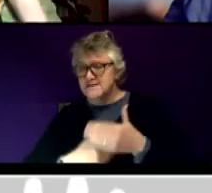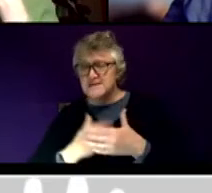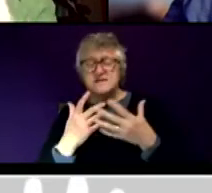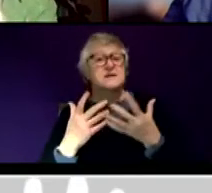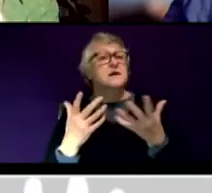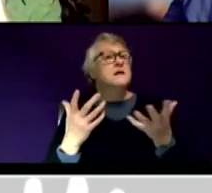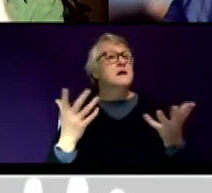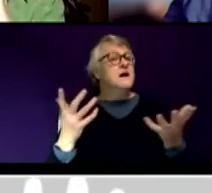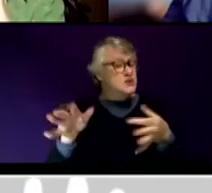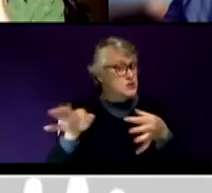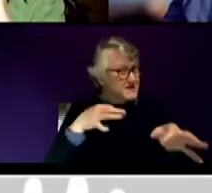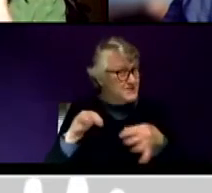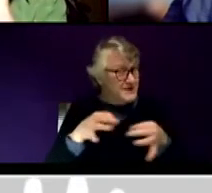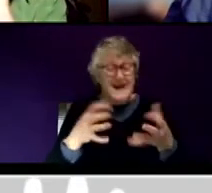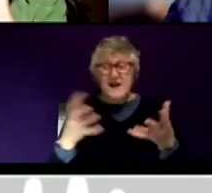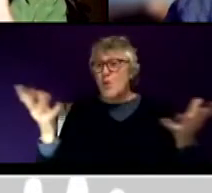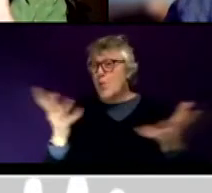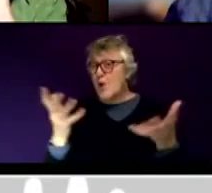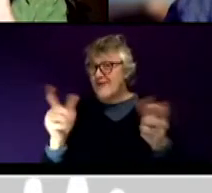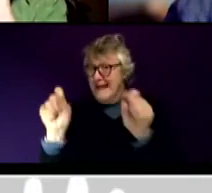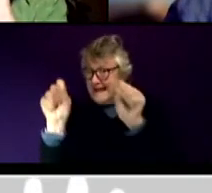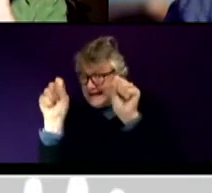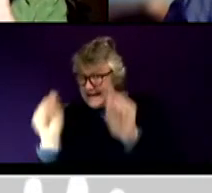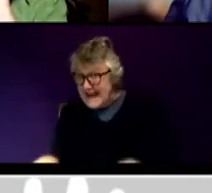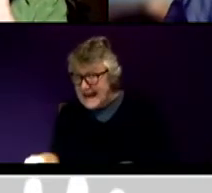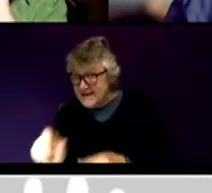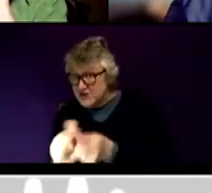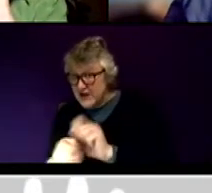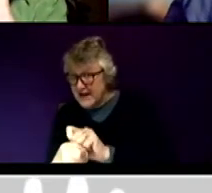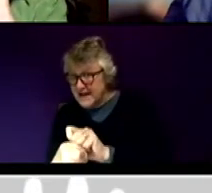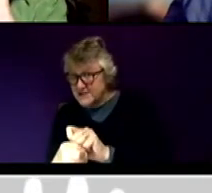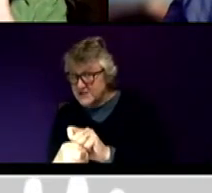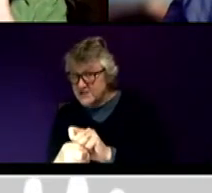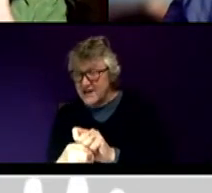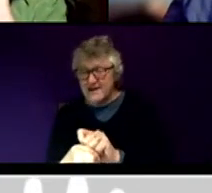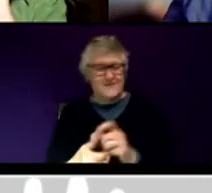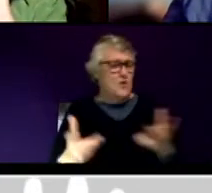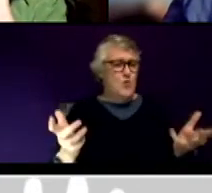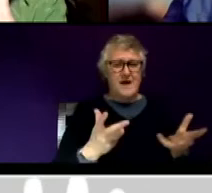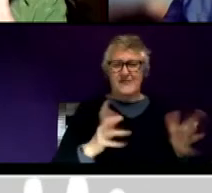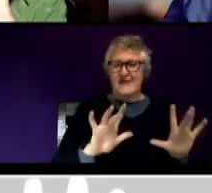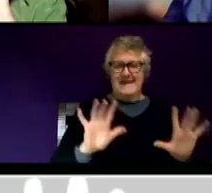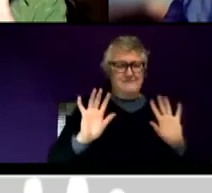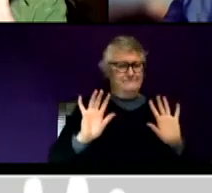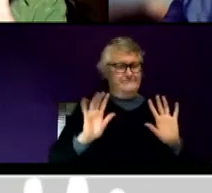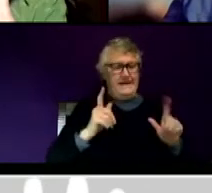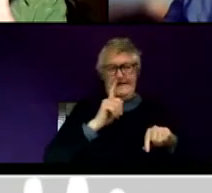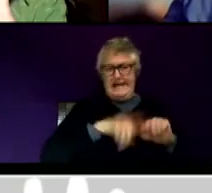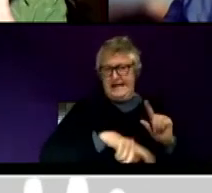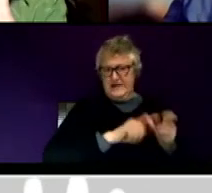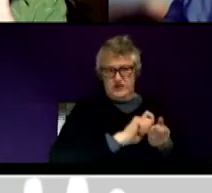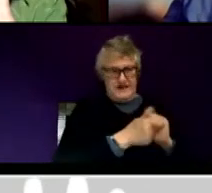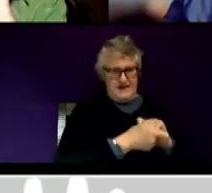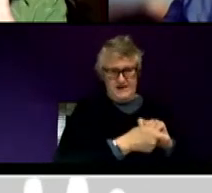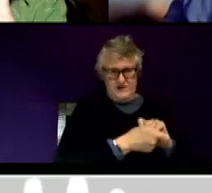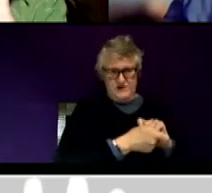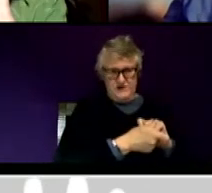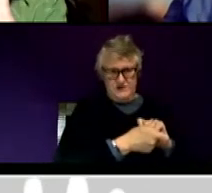can't, just how to phrase a concern or a question.